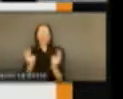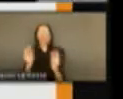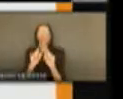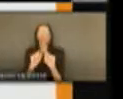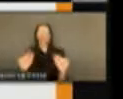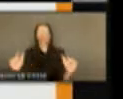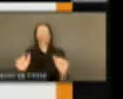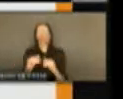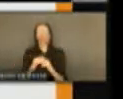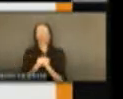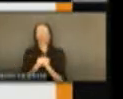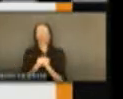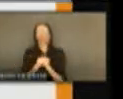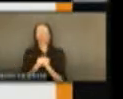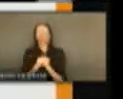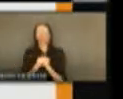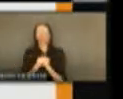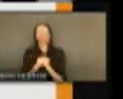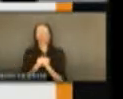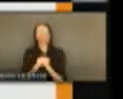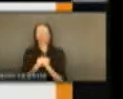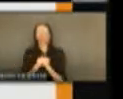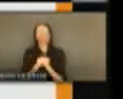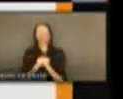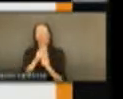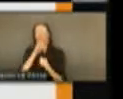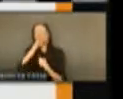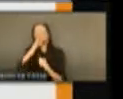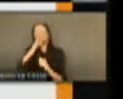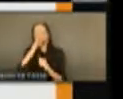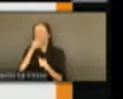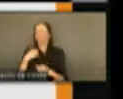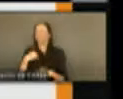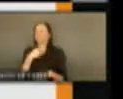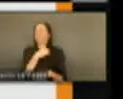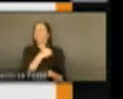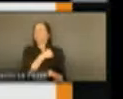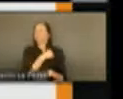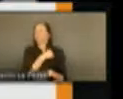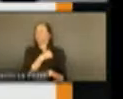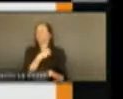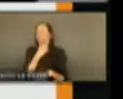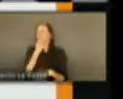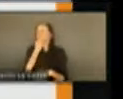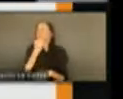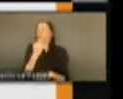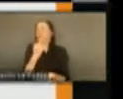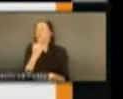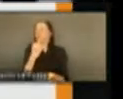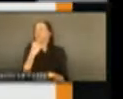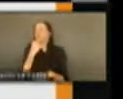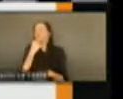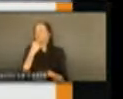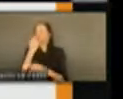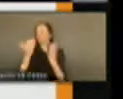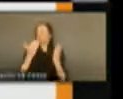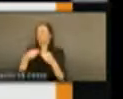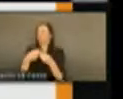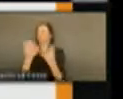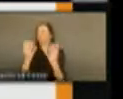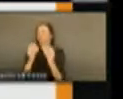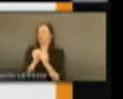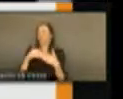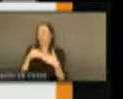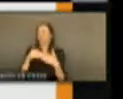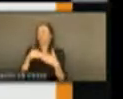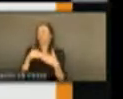services provided with the more flexible funding are not necessary or important. They provide important